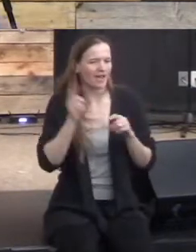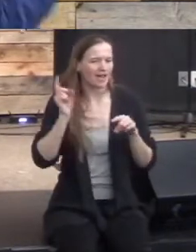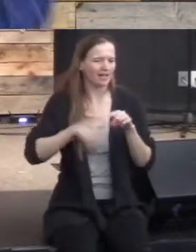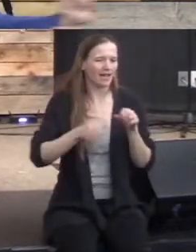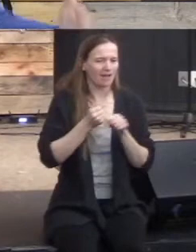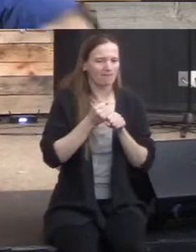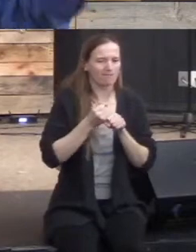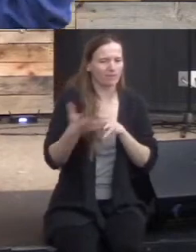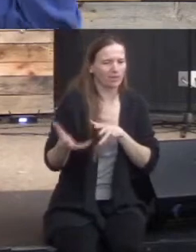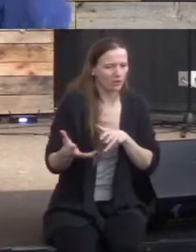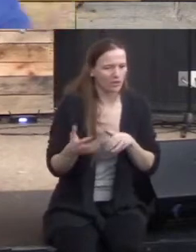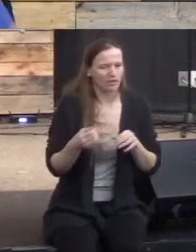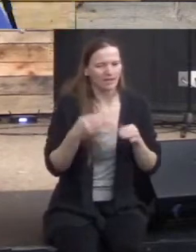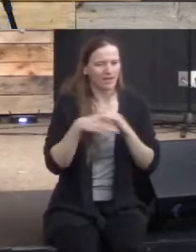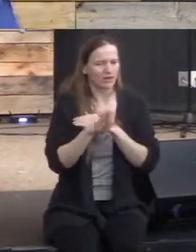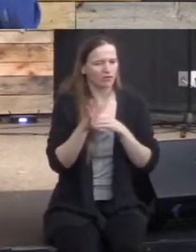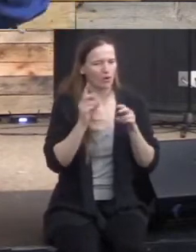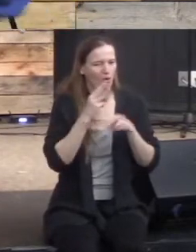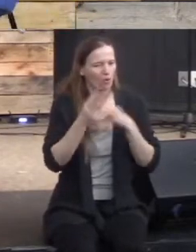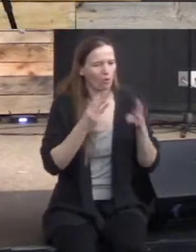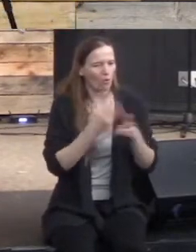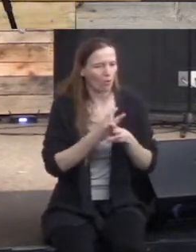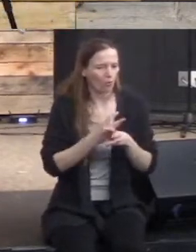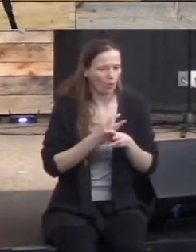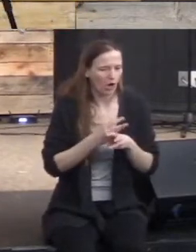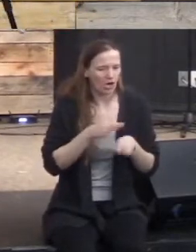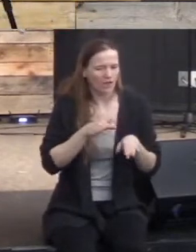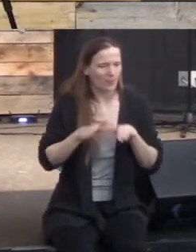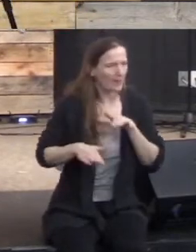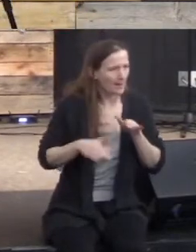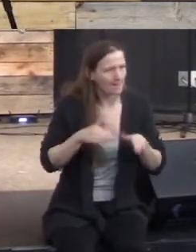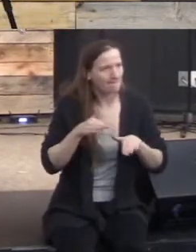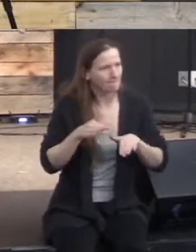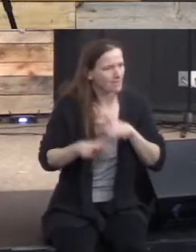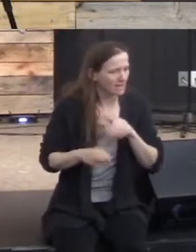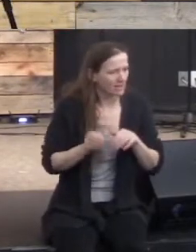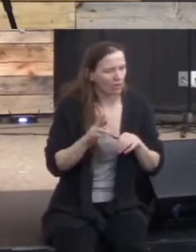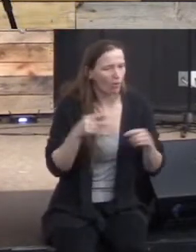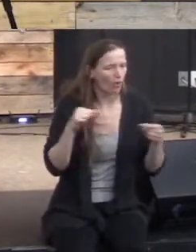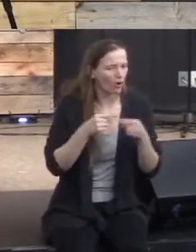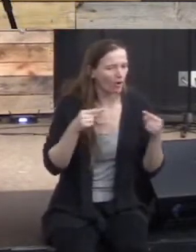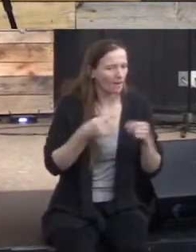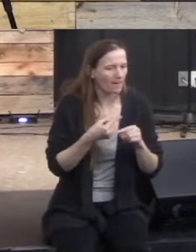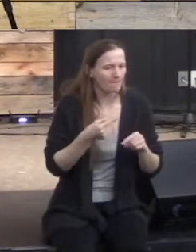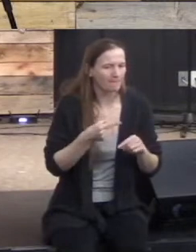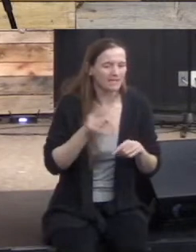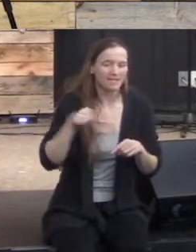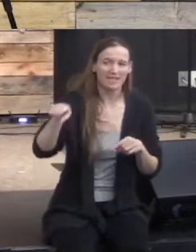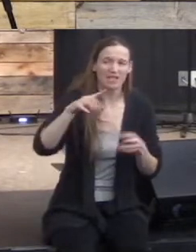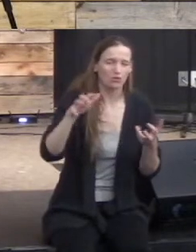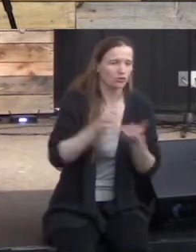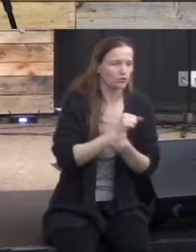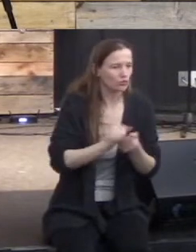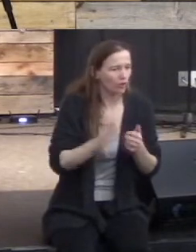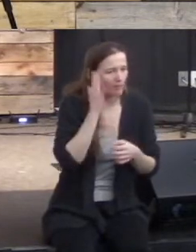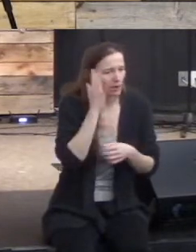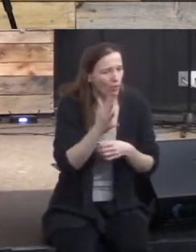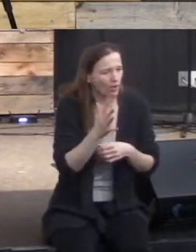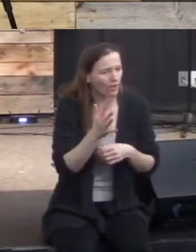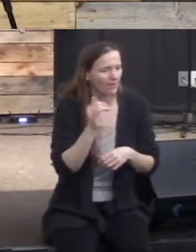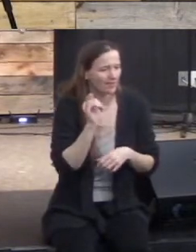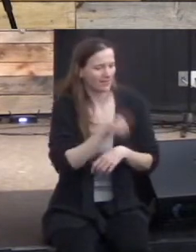a world limping and wounded because they're going to destroy me. That's what I deserve.